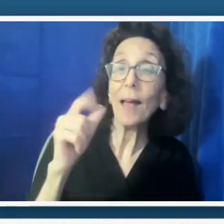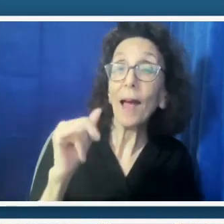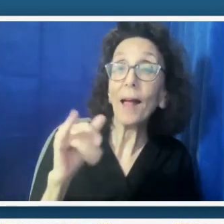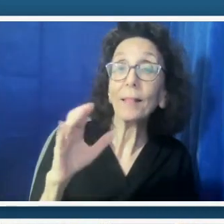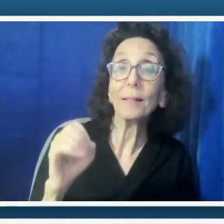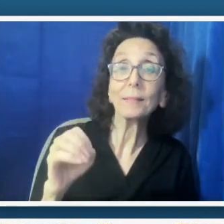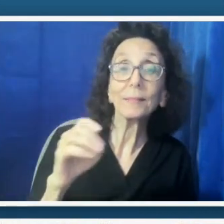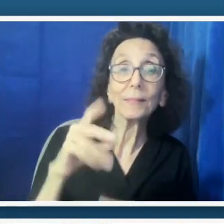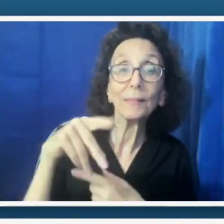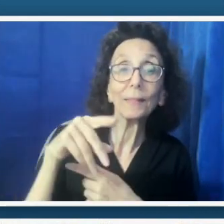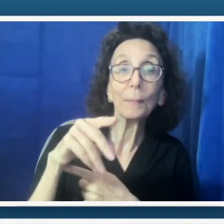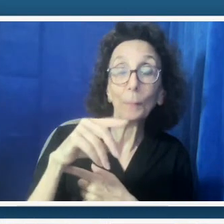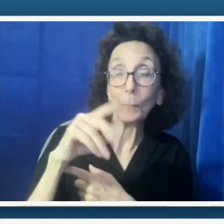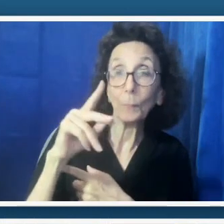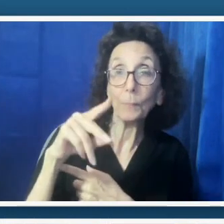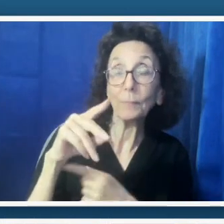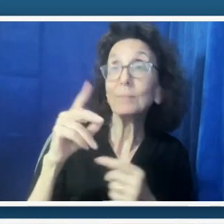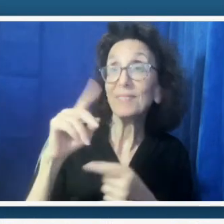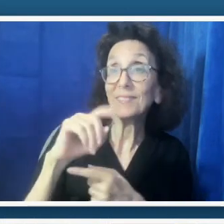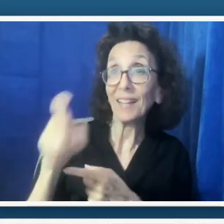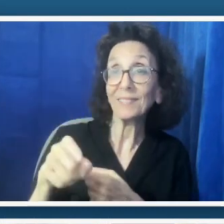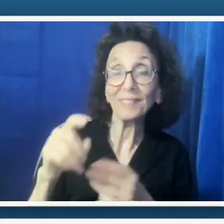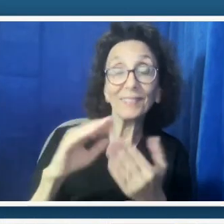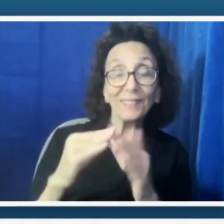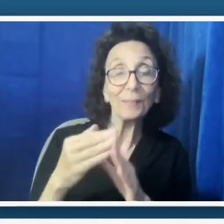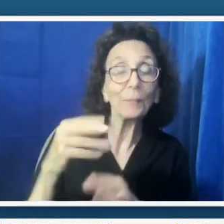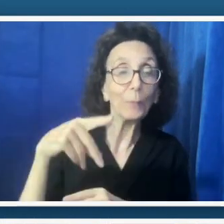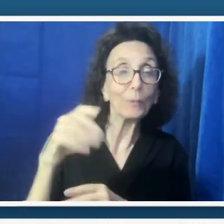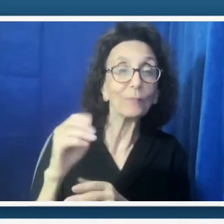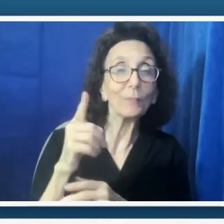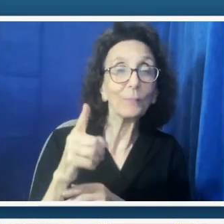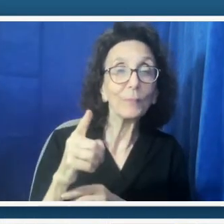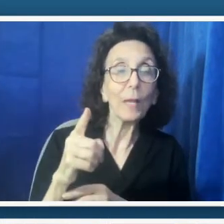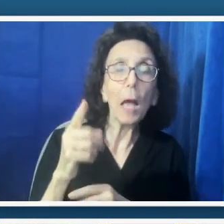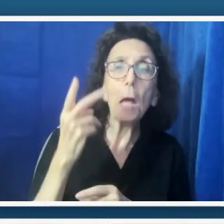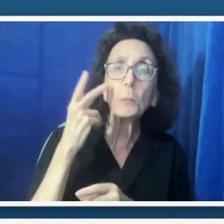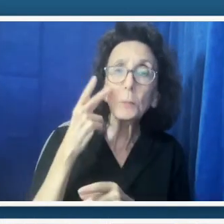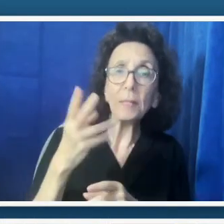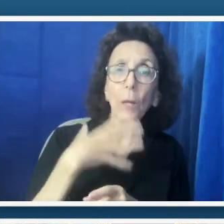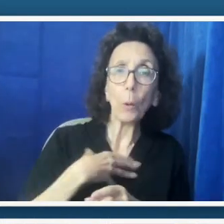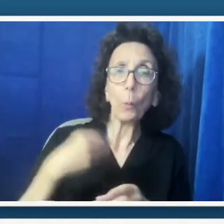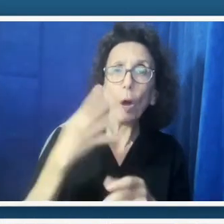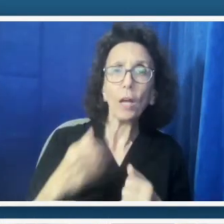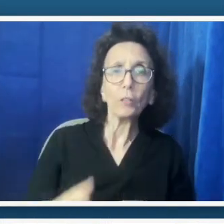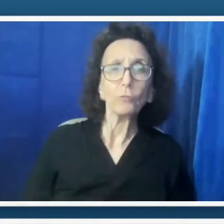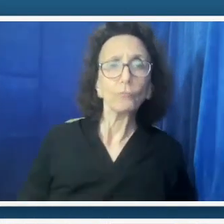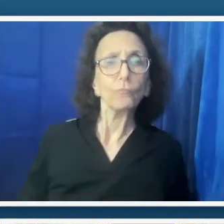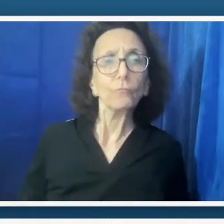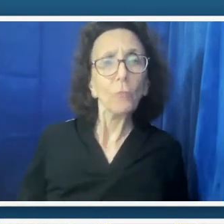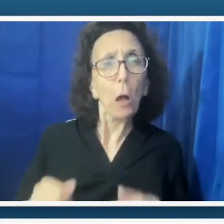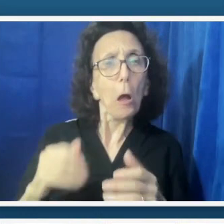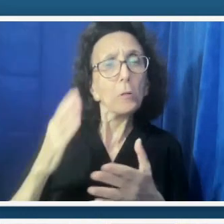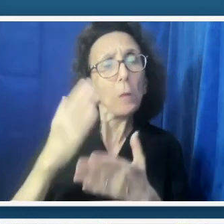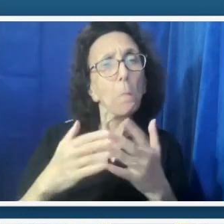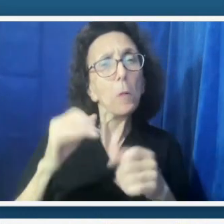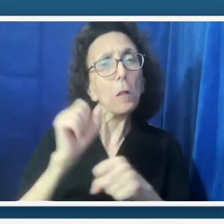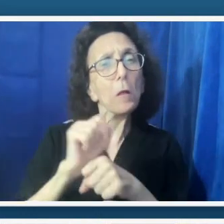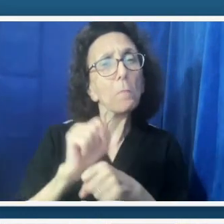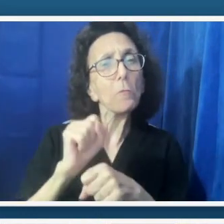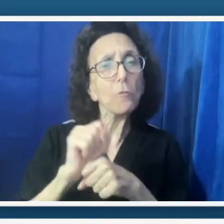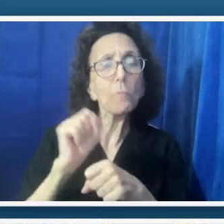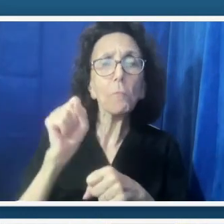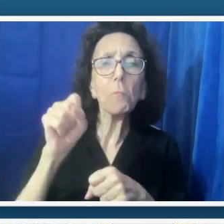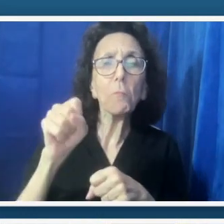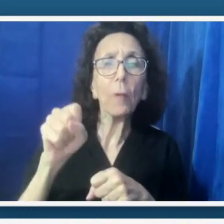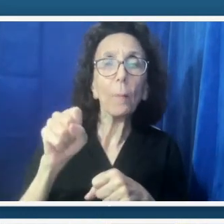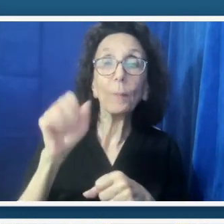see different racial groups represented here, and you do see white men in this image as laborers, it is important to note that at the time